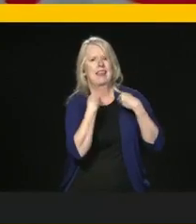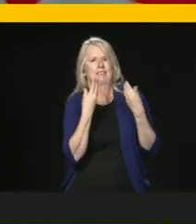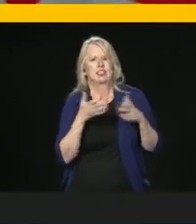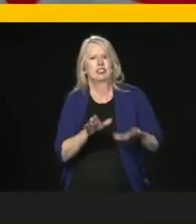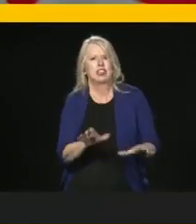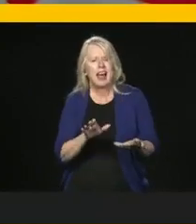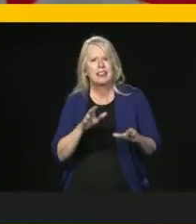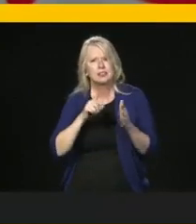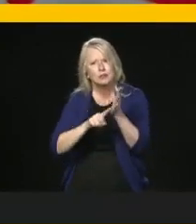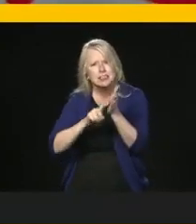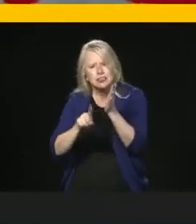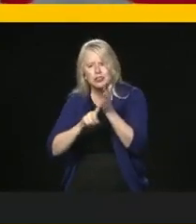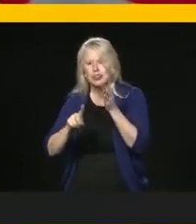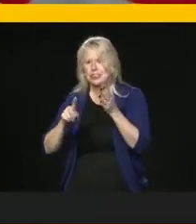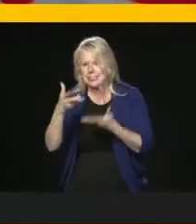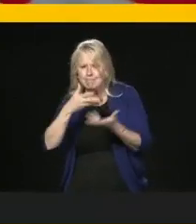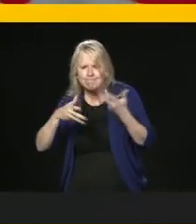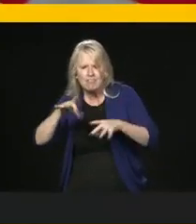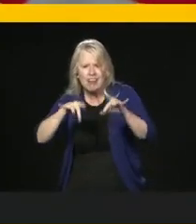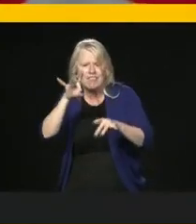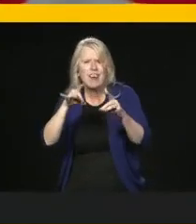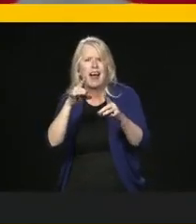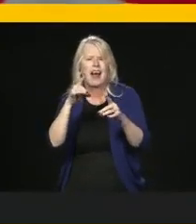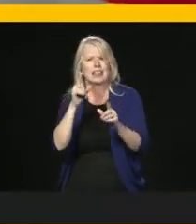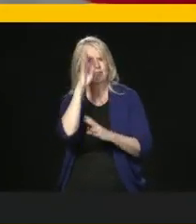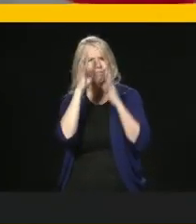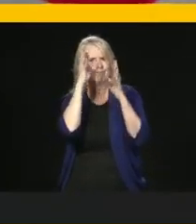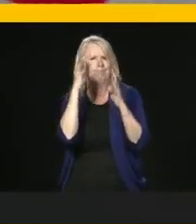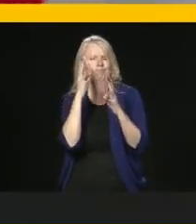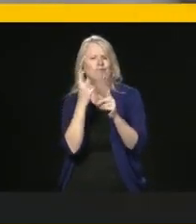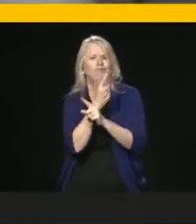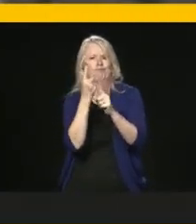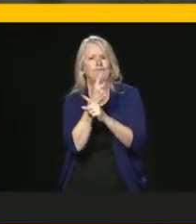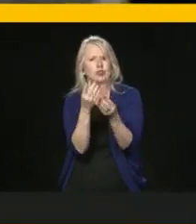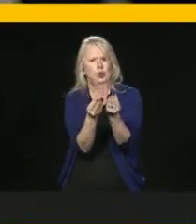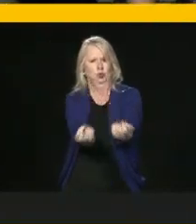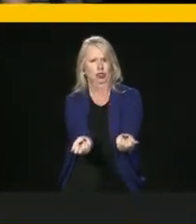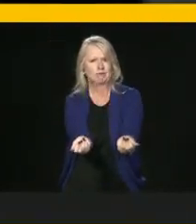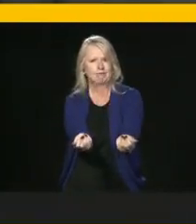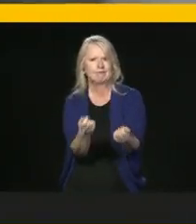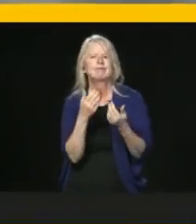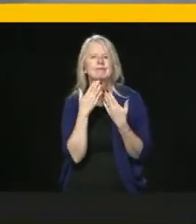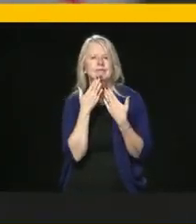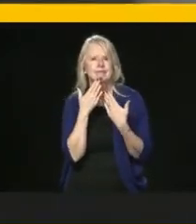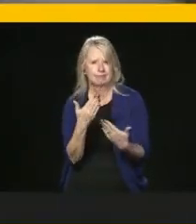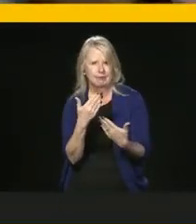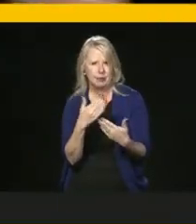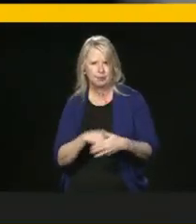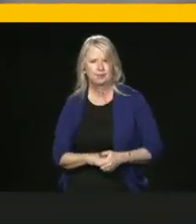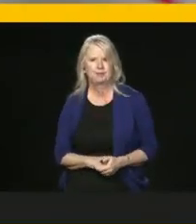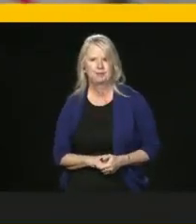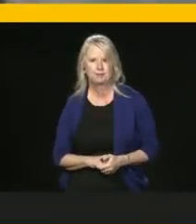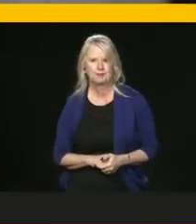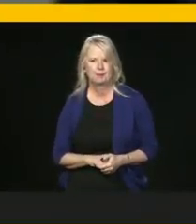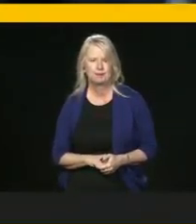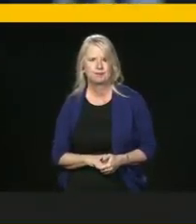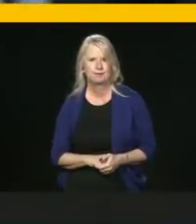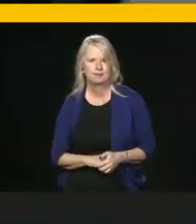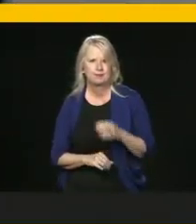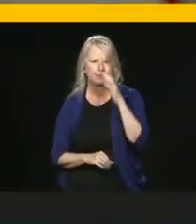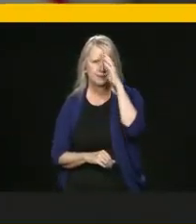solutions. Merci. And thank you very much, Dr. Tam. Marie-Claude, je te donne la parole. Marie-Claude, you have the